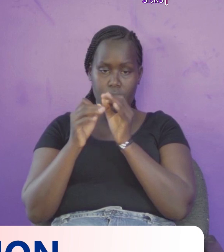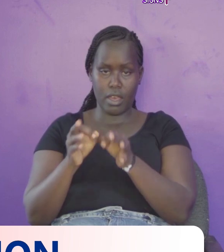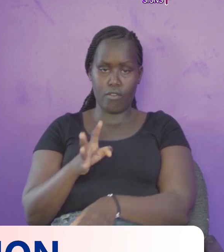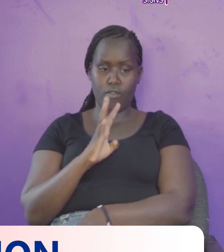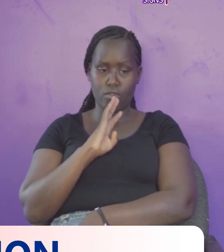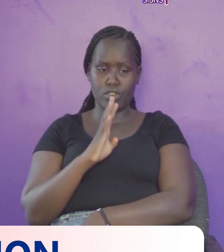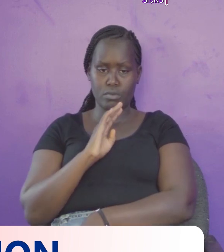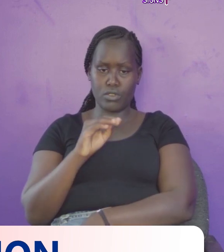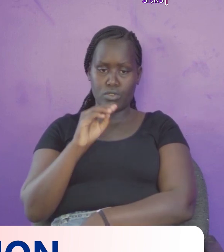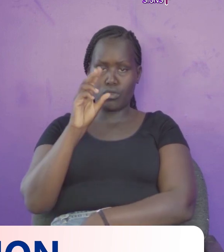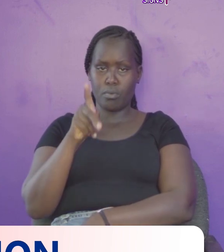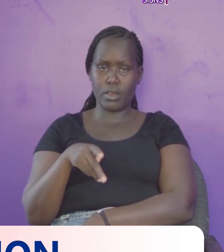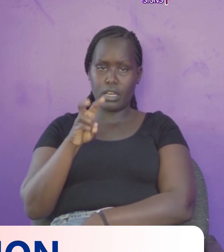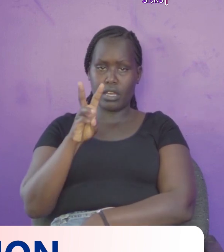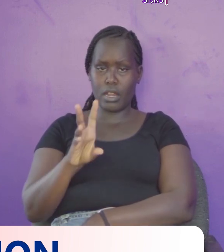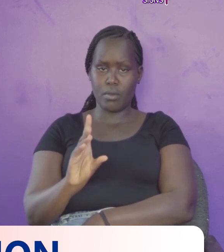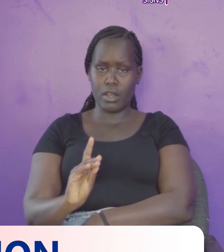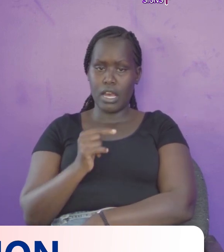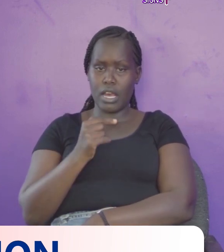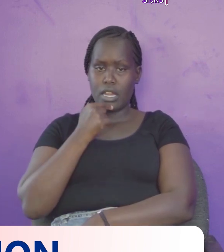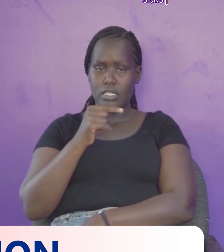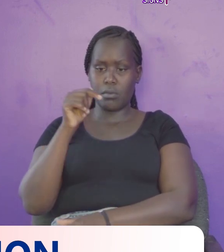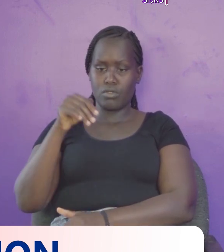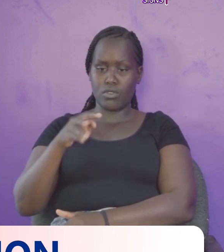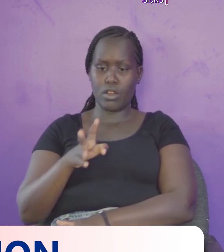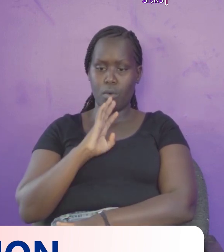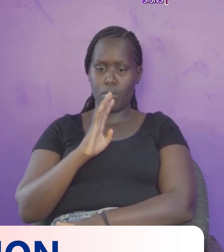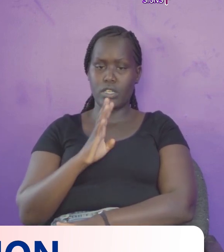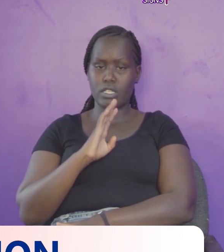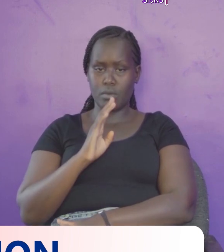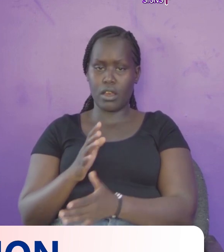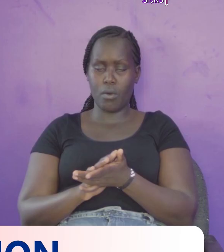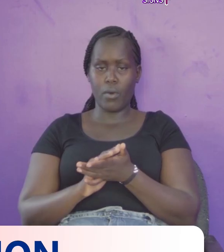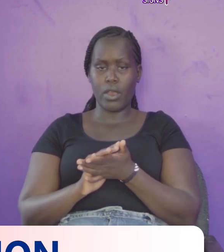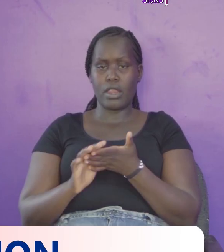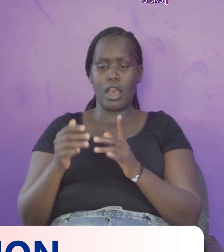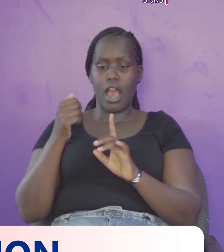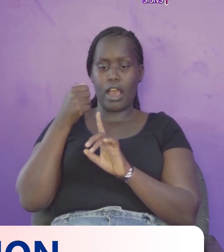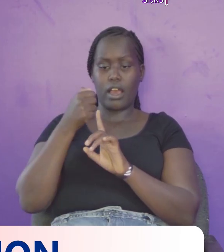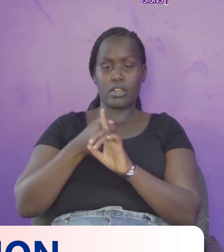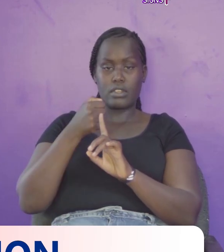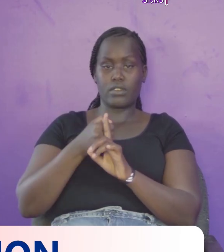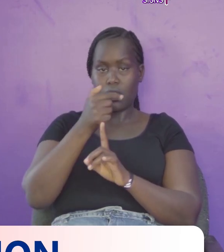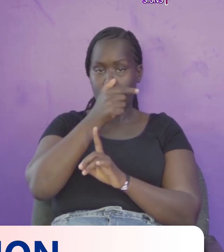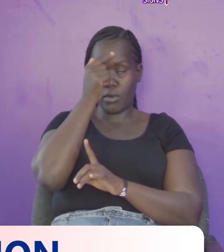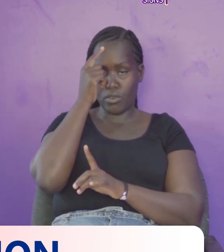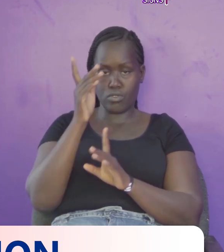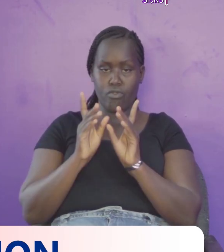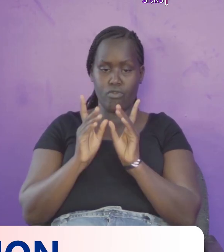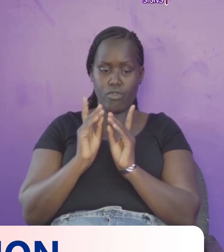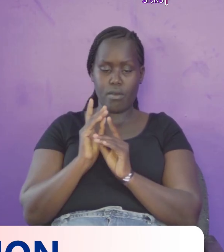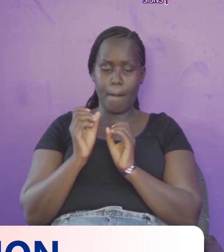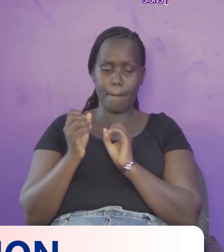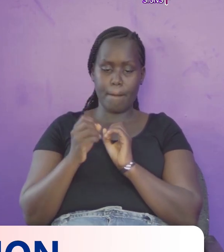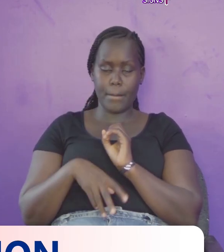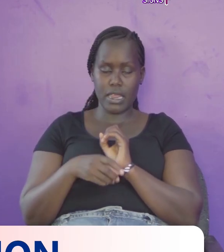to PWDs, and that's why I say today we are speaking with the tone of activism, because of December 3rd, World Disabilities